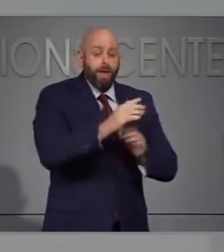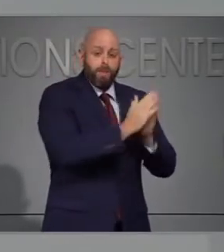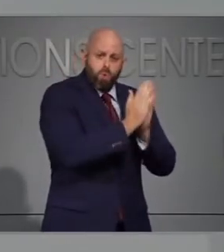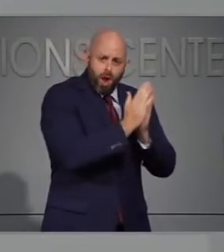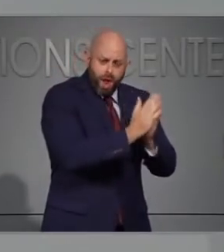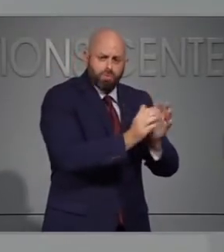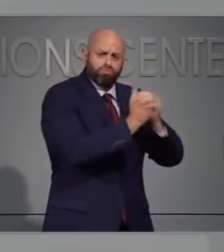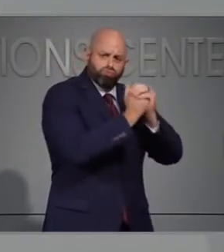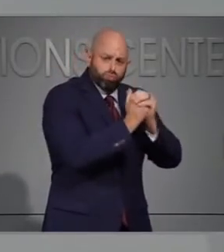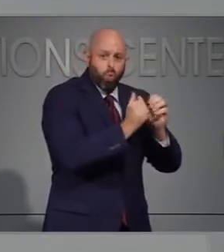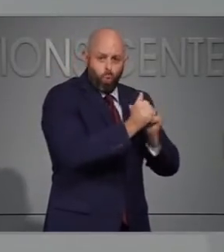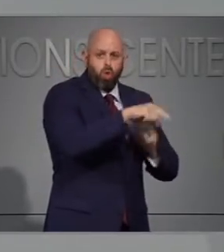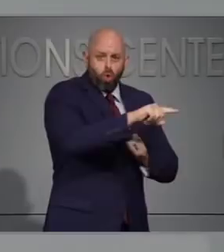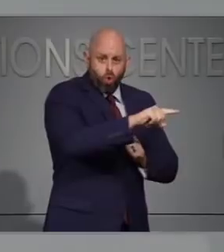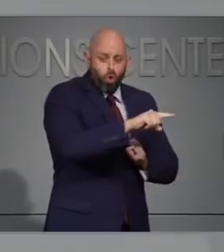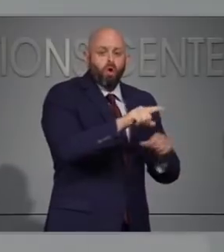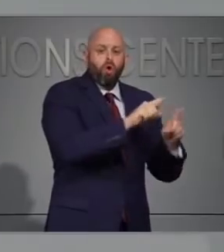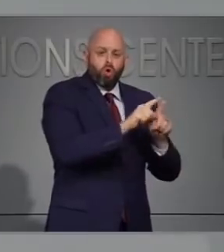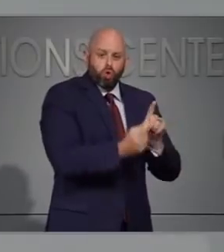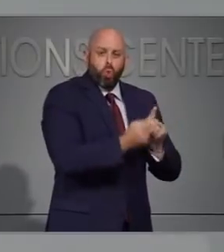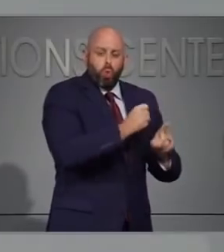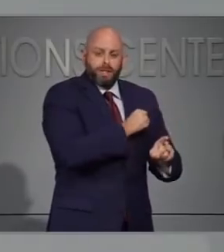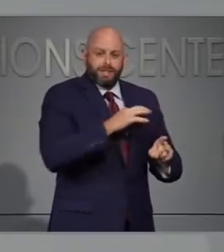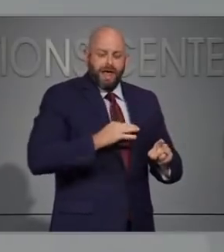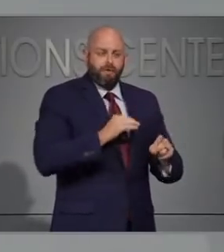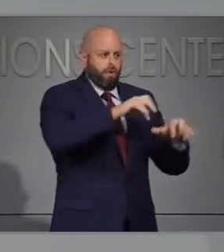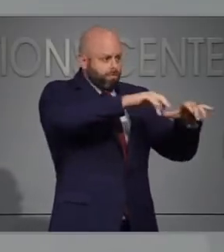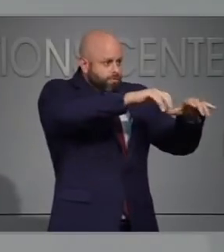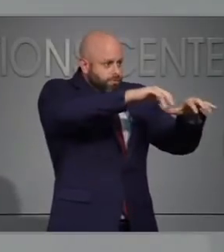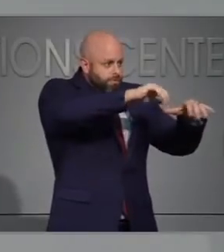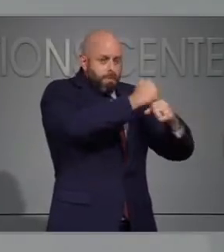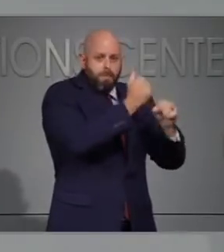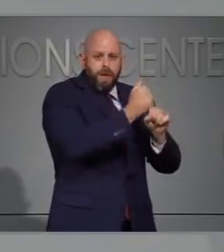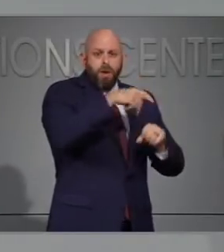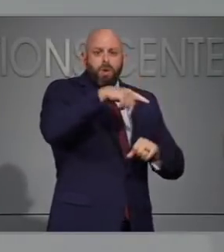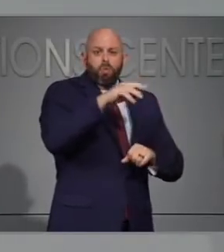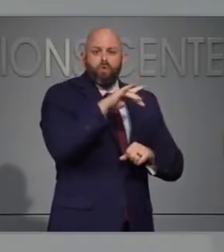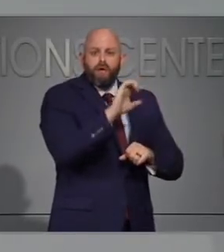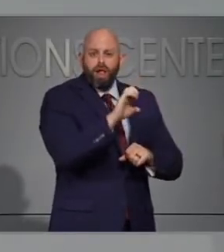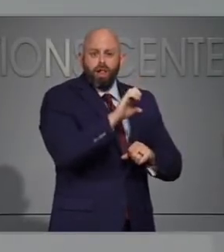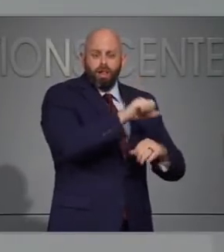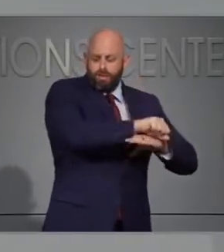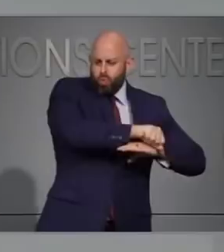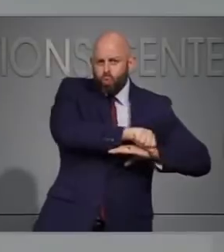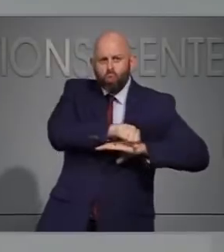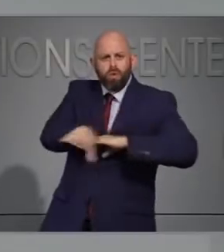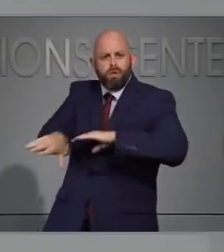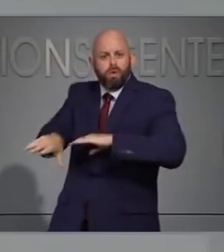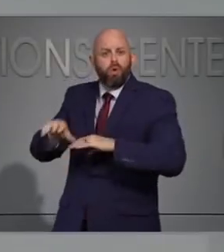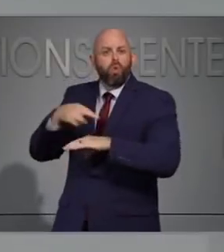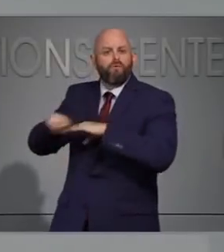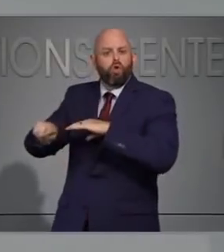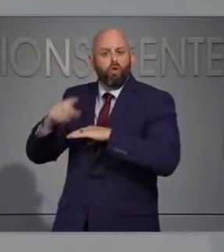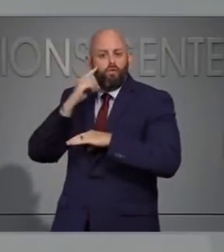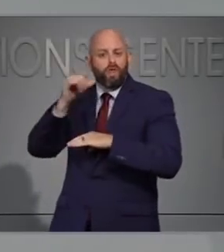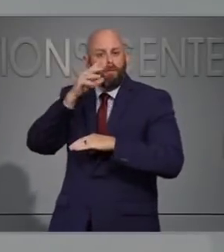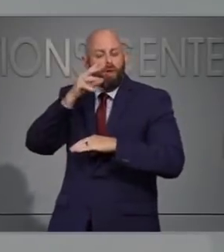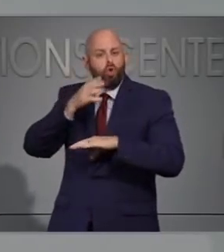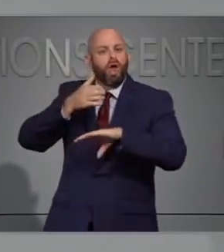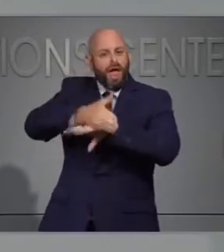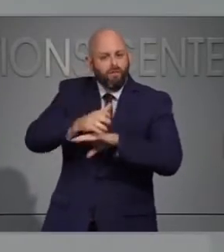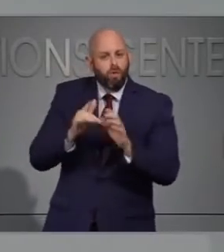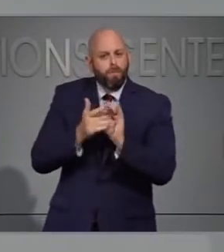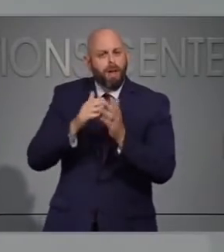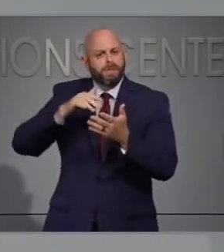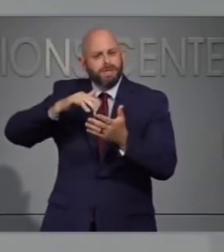that Wednesday evening, but one of the staff created a profile and sent an electronic referral for that mother after Bible study around